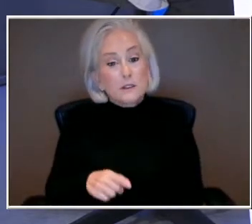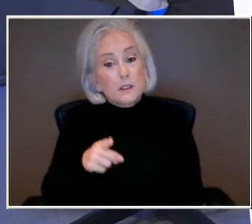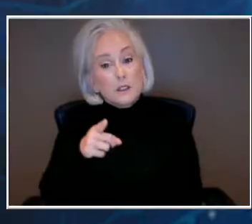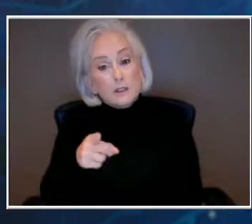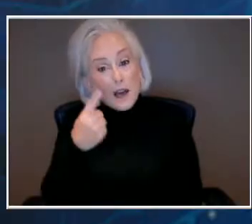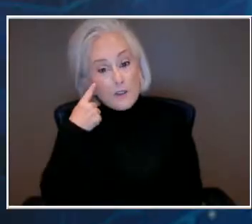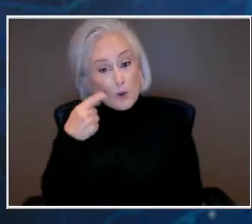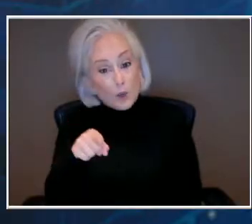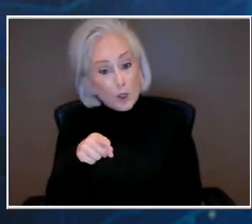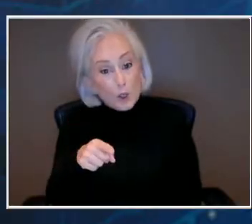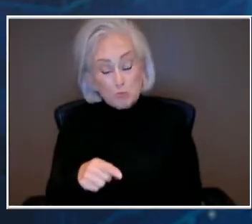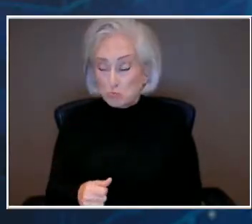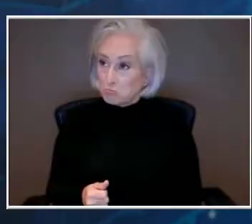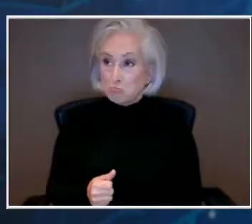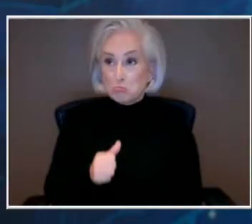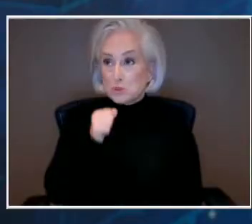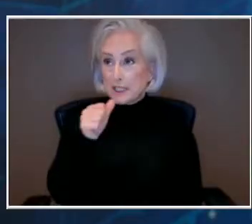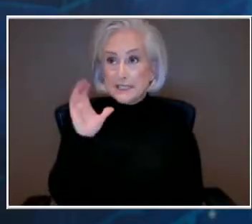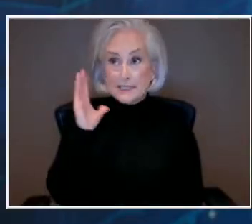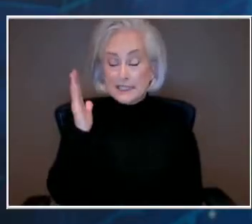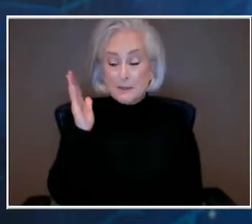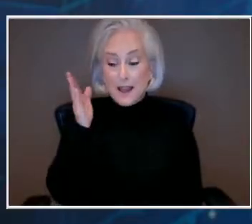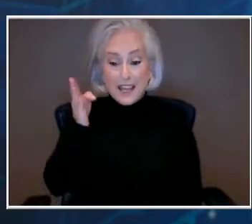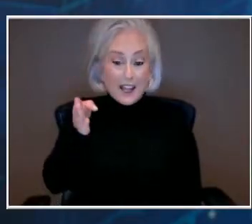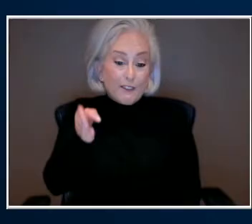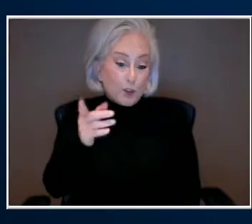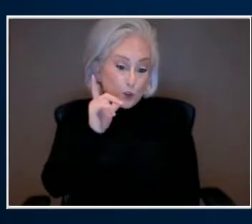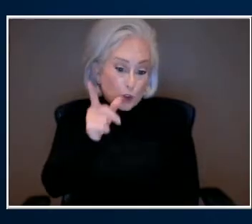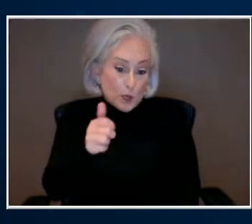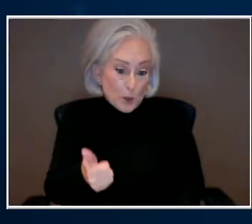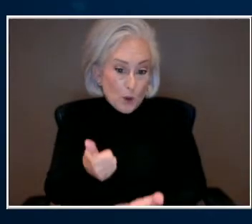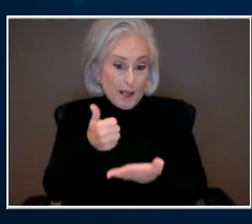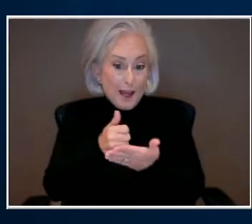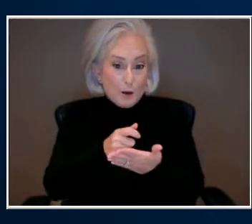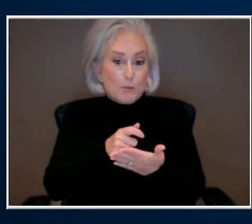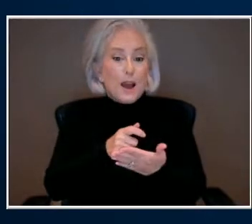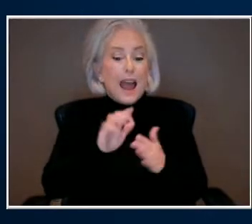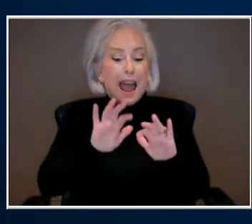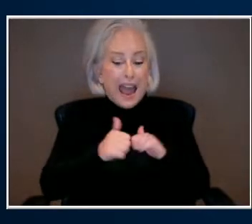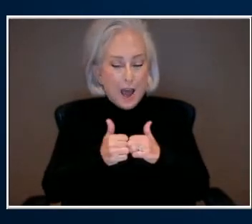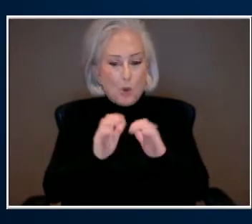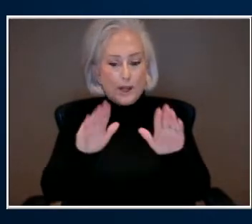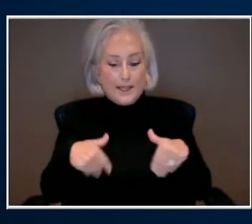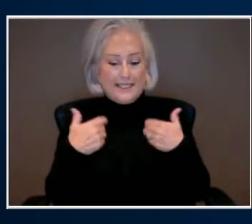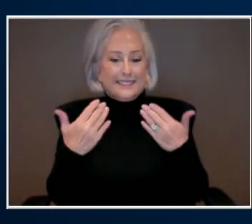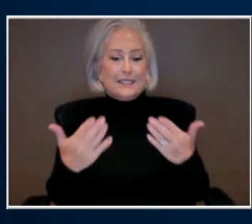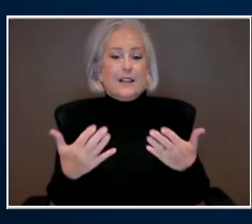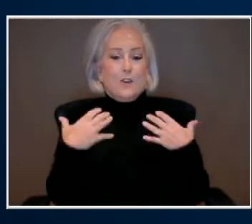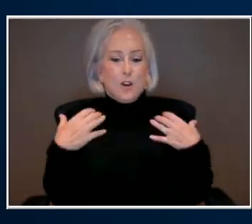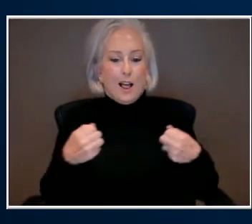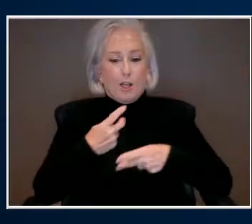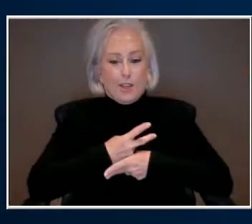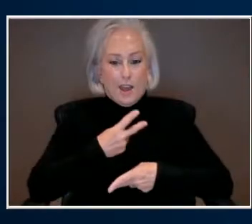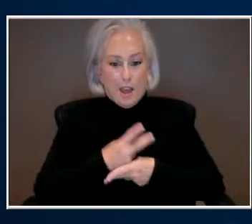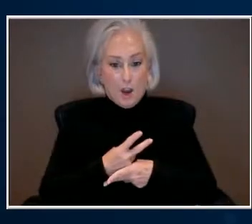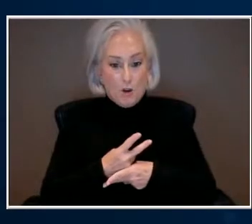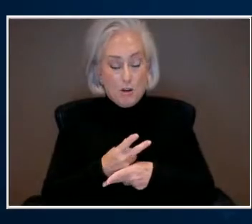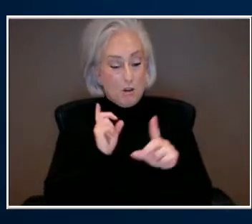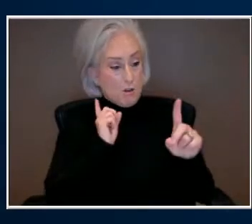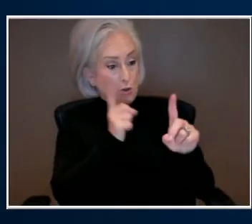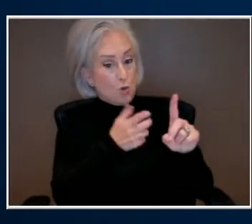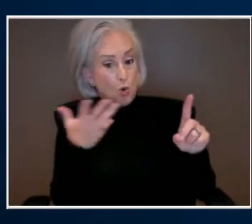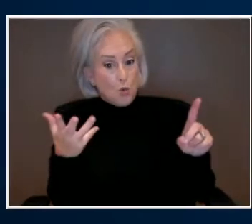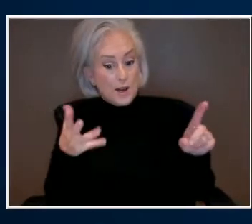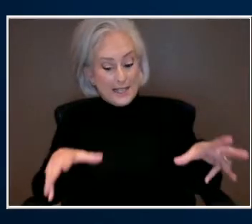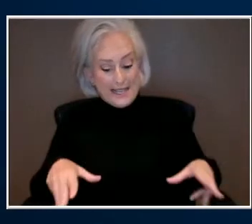too futuristic to assume that AI is going to help us change the way that we deliver healthcare. Our goal is to adopt AI programs